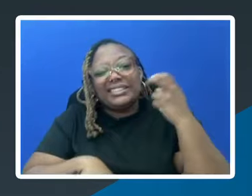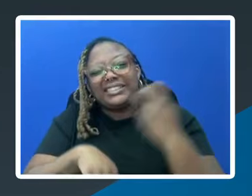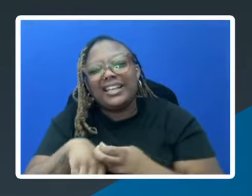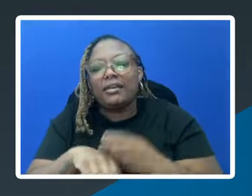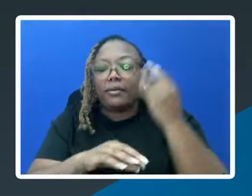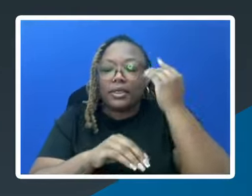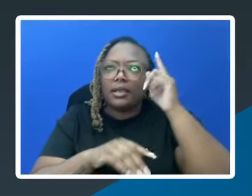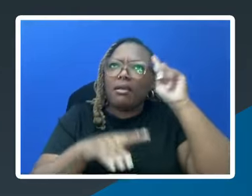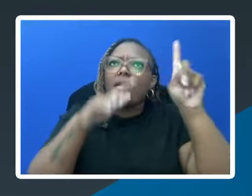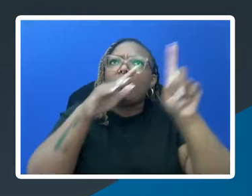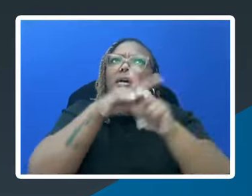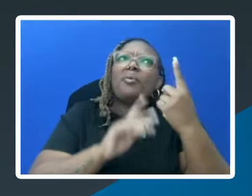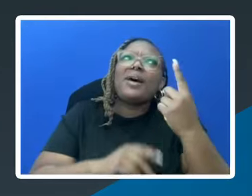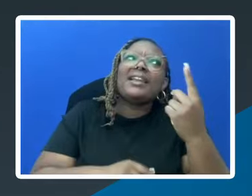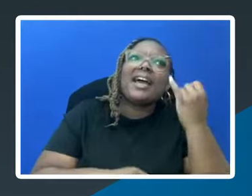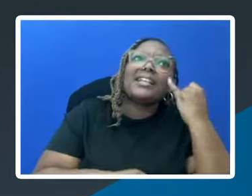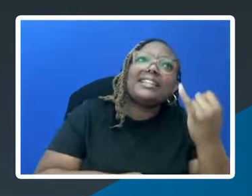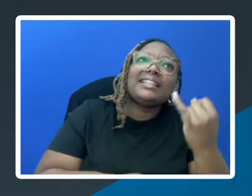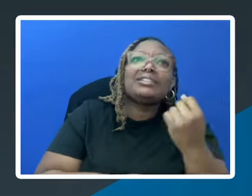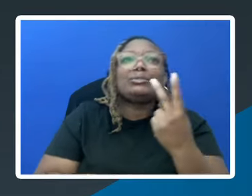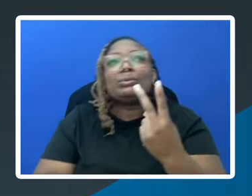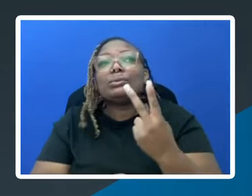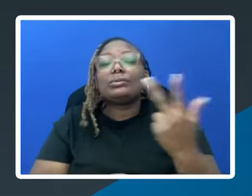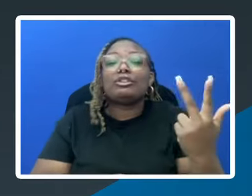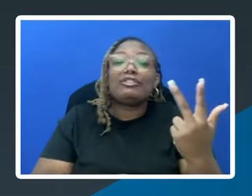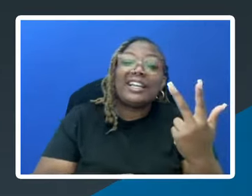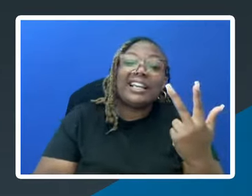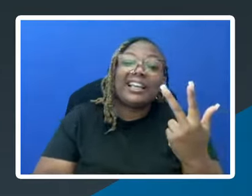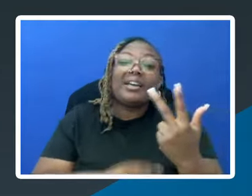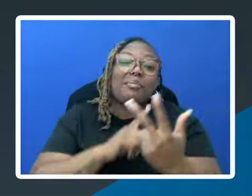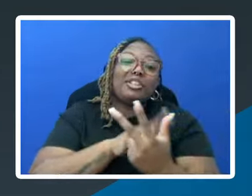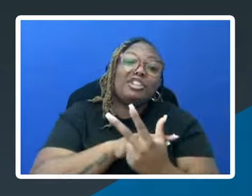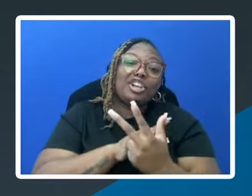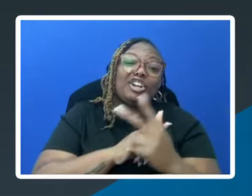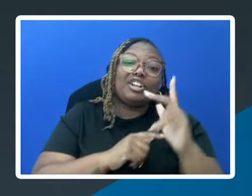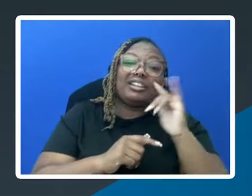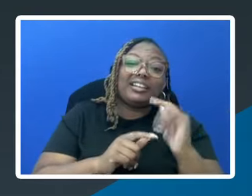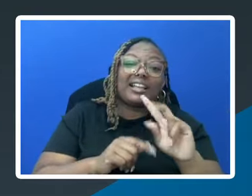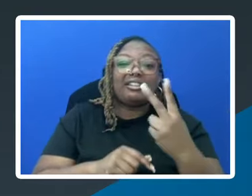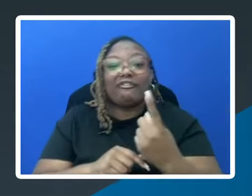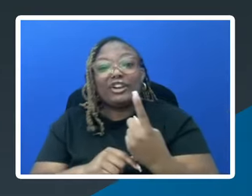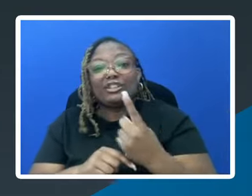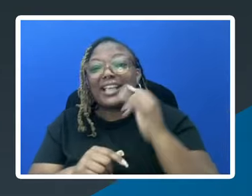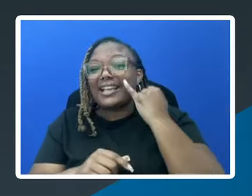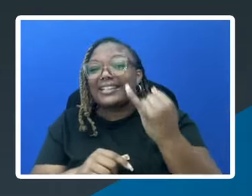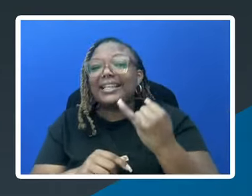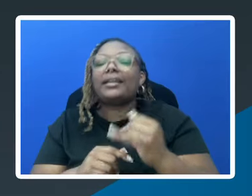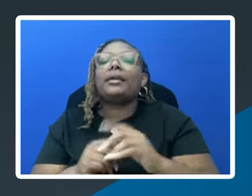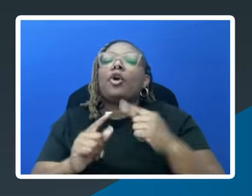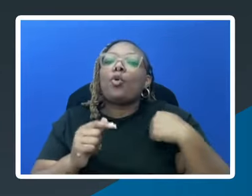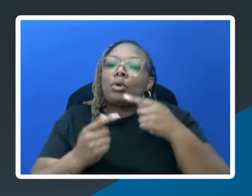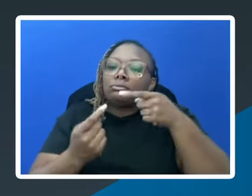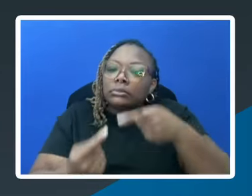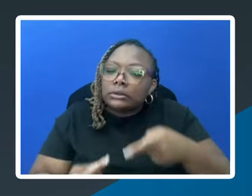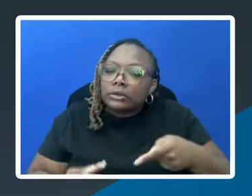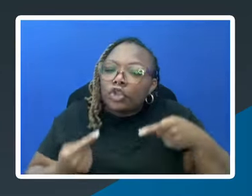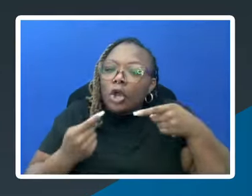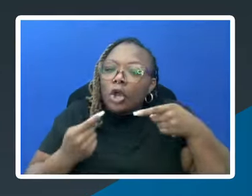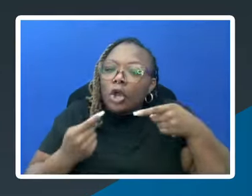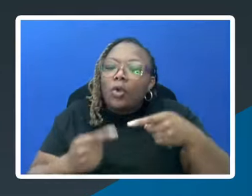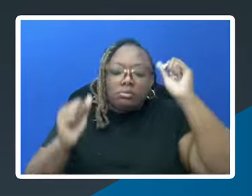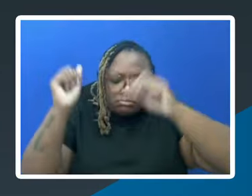two ideas, maybe three, but the third one kind of looks like the first idea with just a little bit of tweaks. We struggle to brainstorm. It's not what the human brain